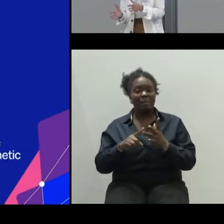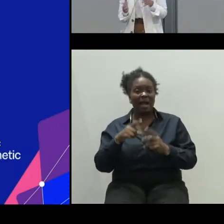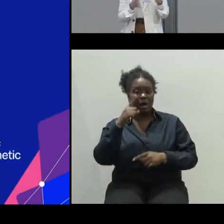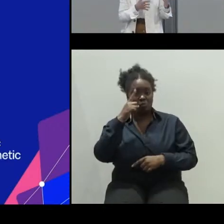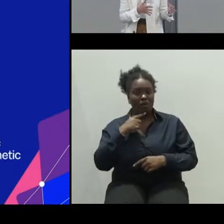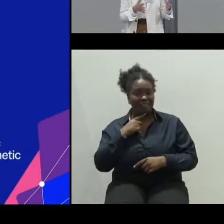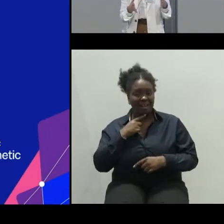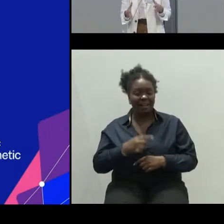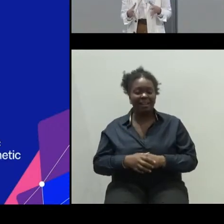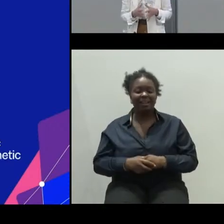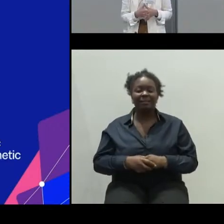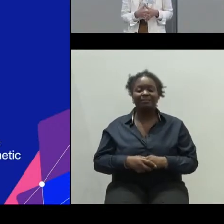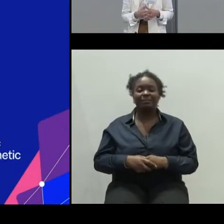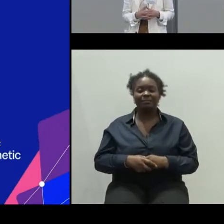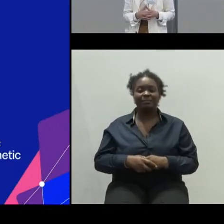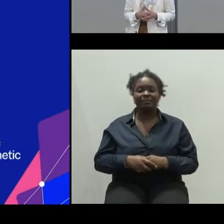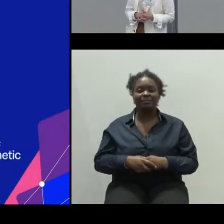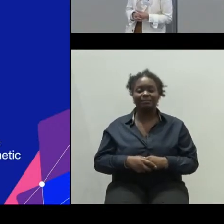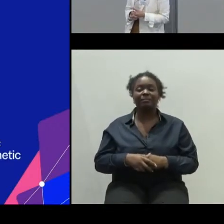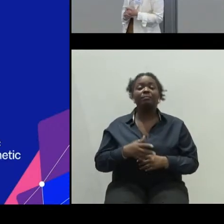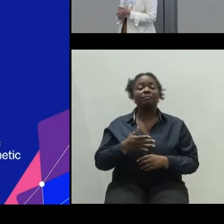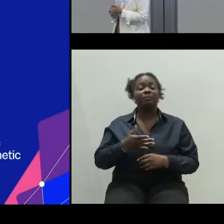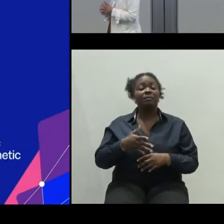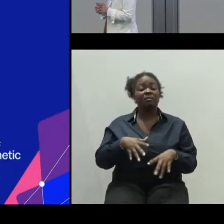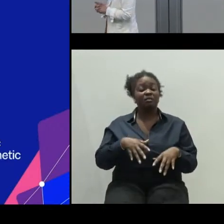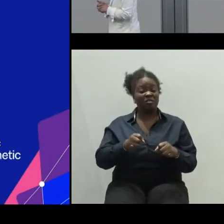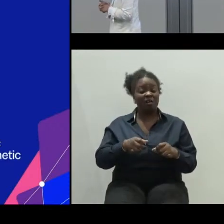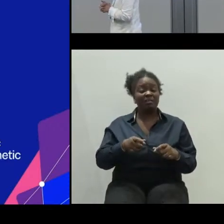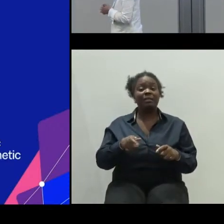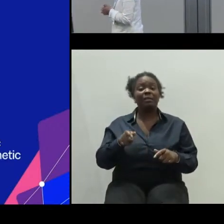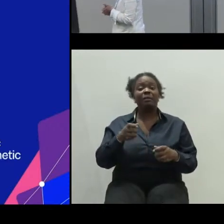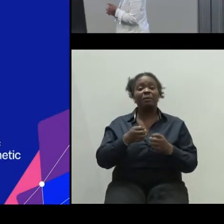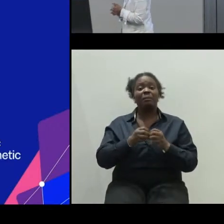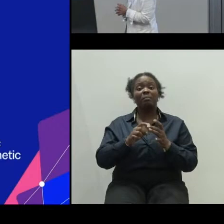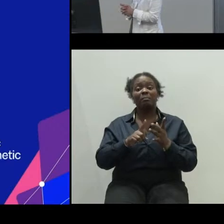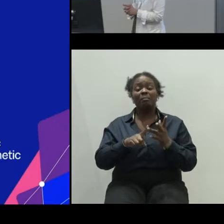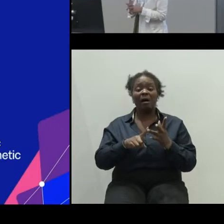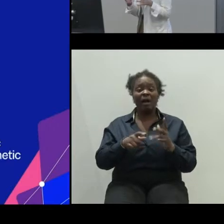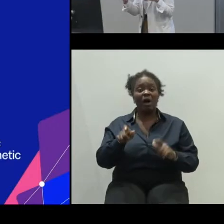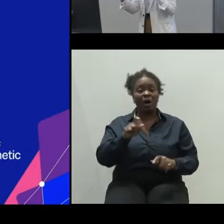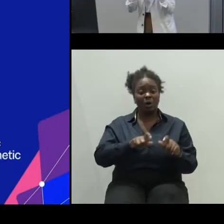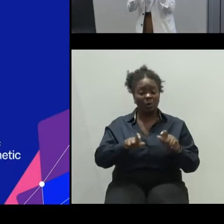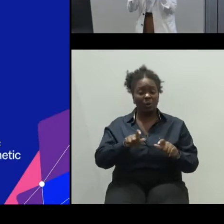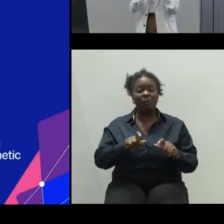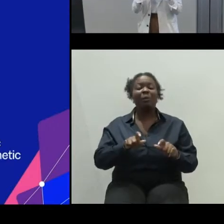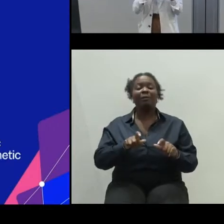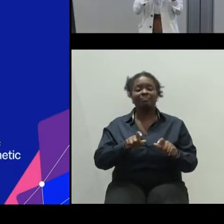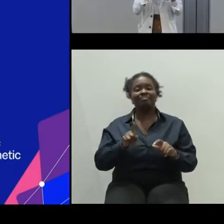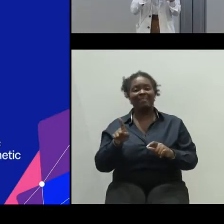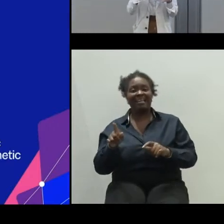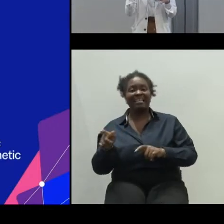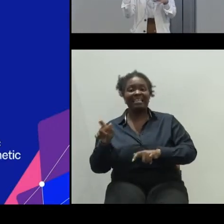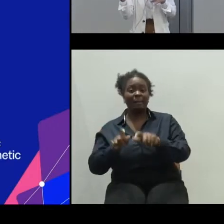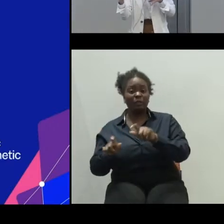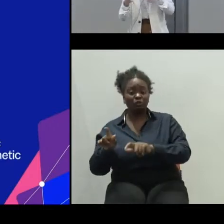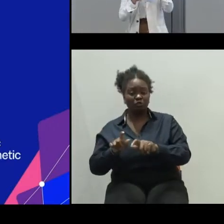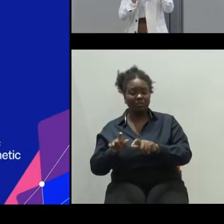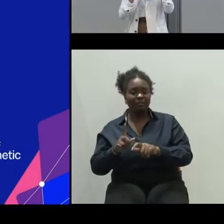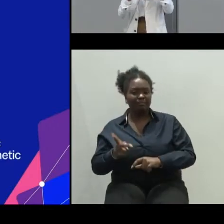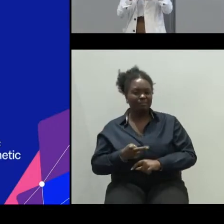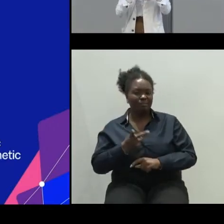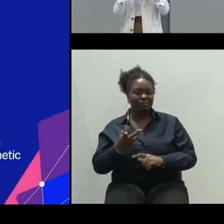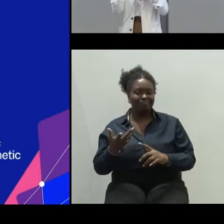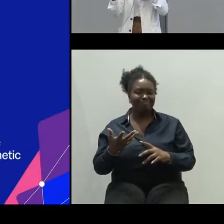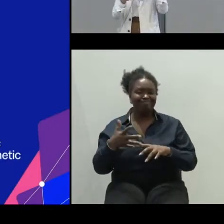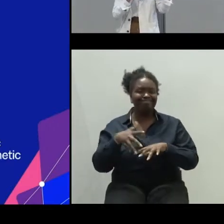moving from academia to industry and back into academia, which again, very, very successful, and showing how